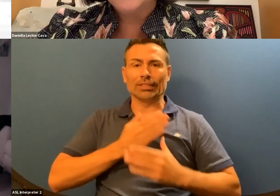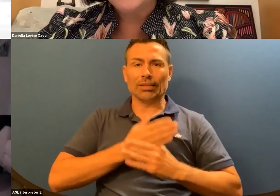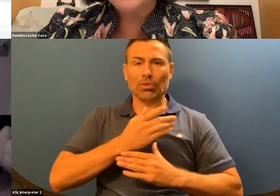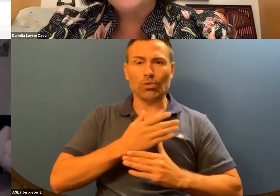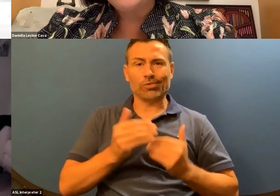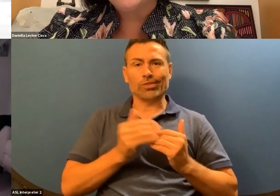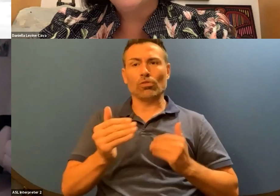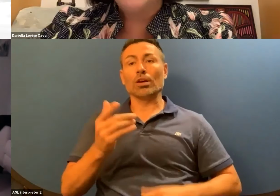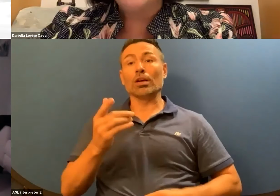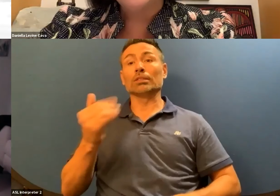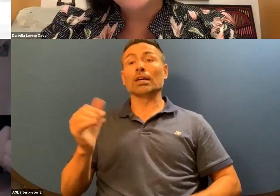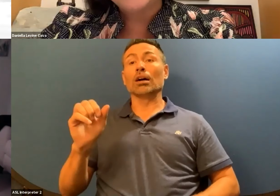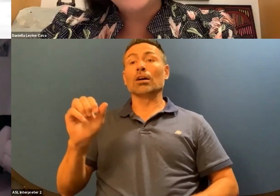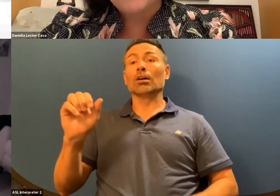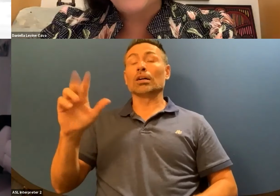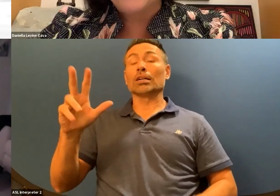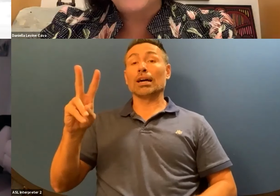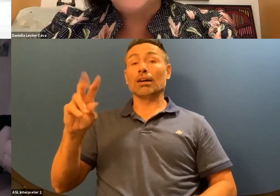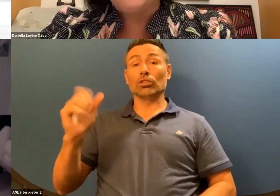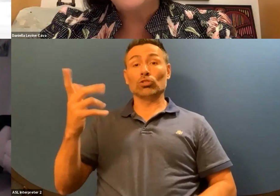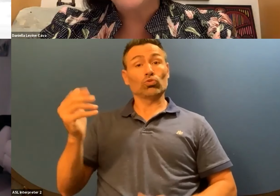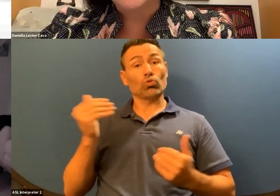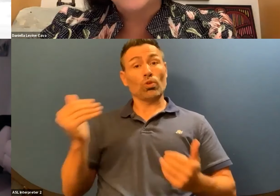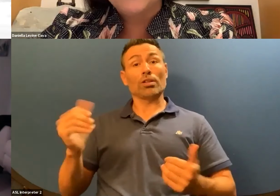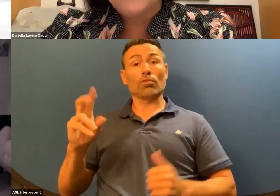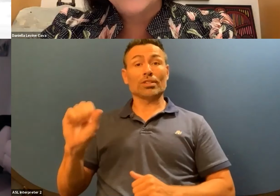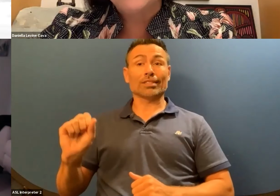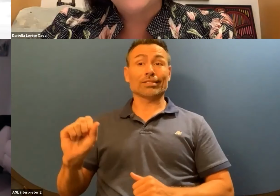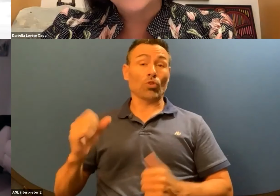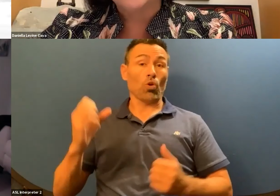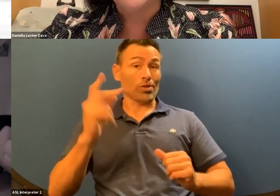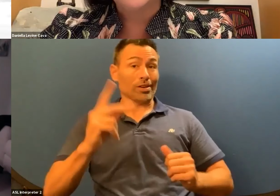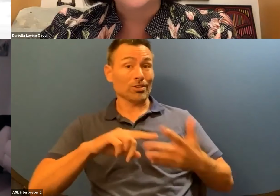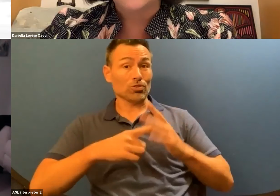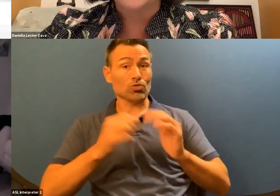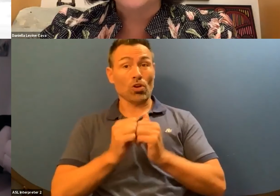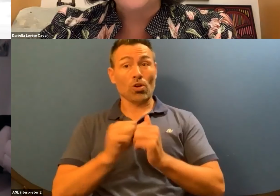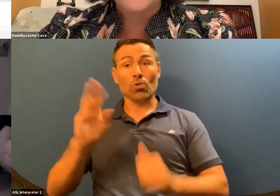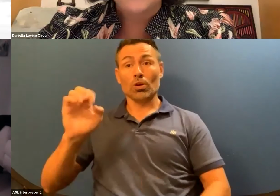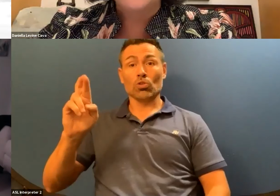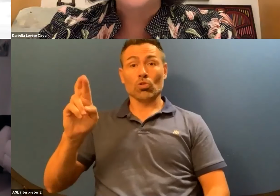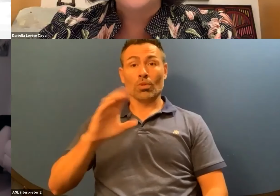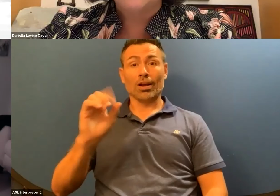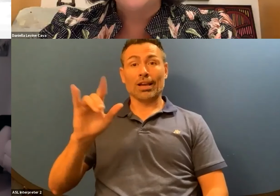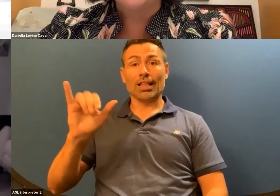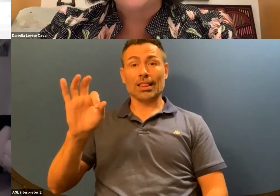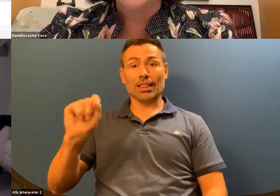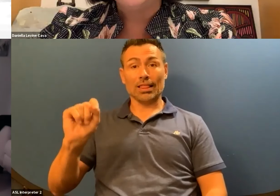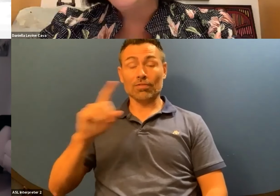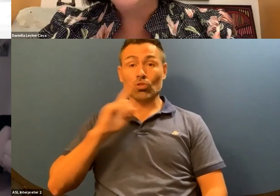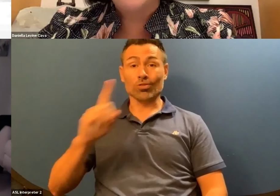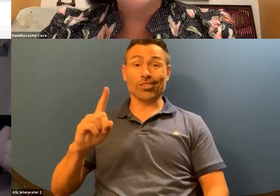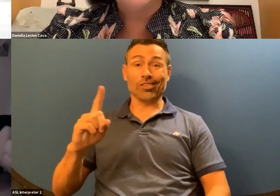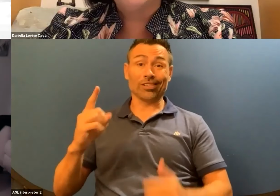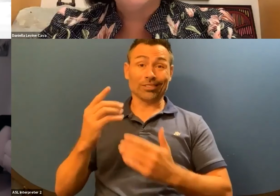go ahead. Yeah, 30 seconds. Yeah, well, just to start with Uber and Lyft, of course, those are very convenient services. I use them, but they came into town and they